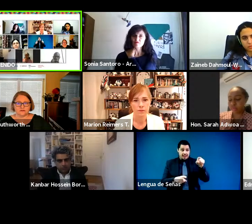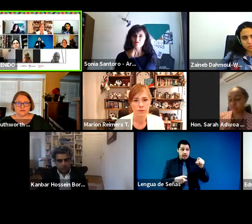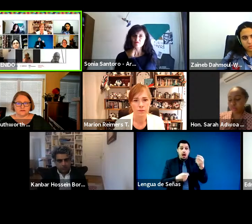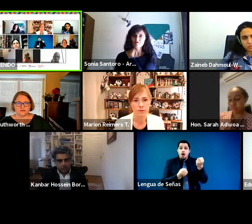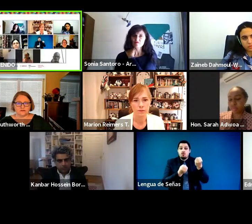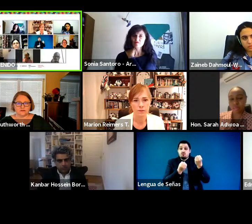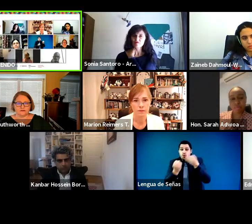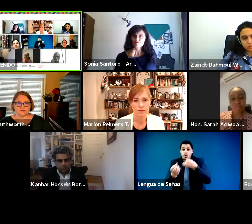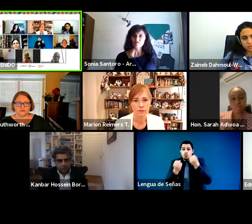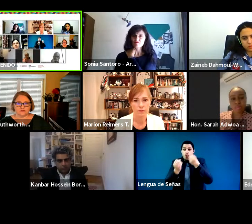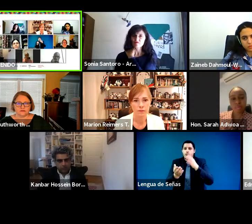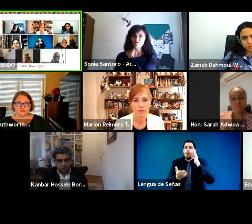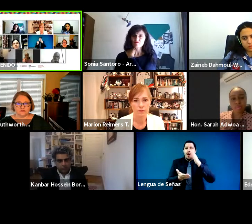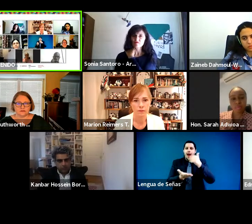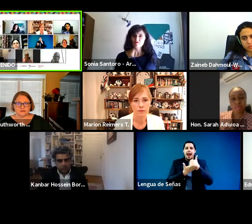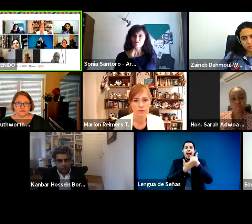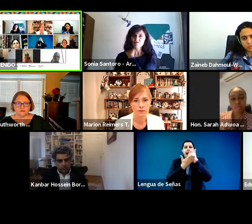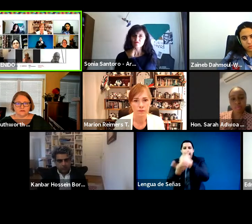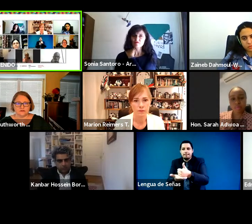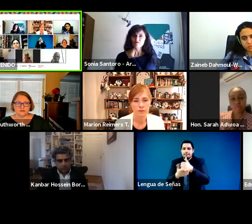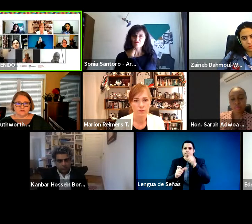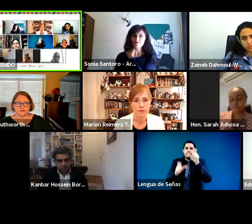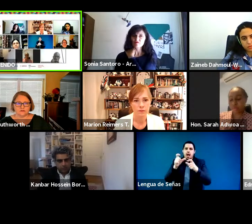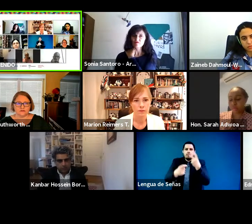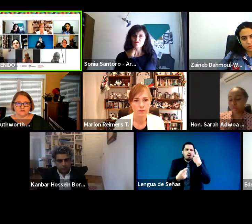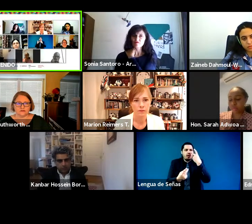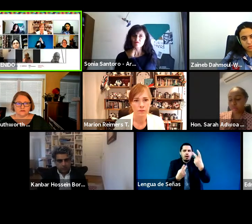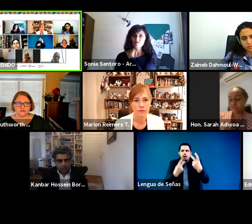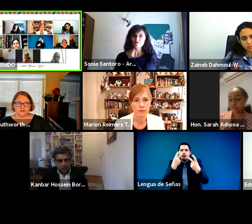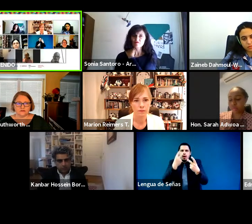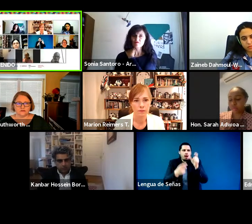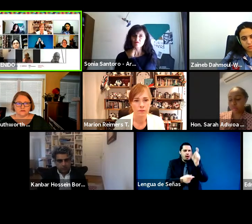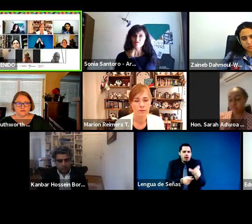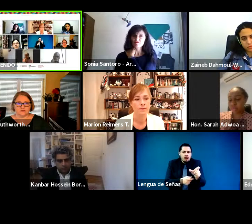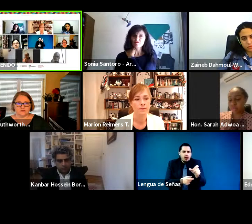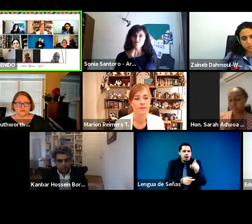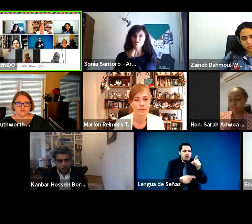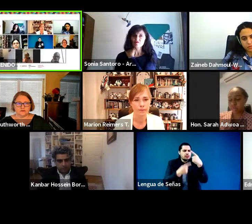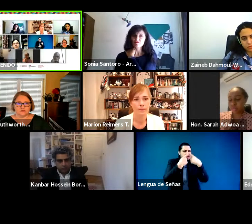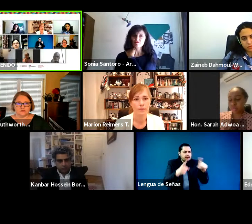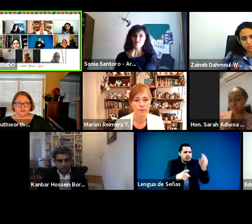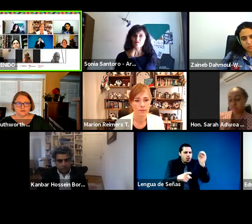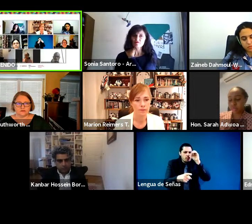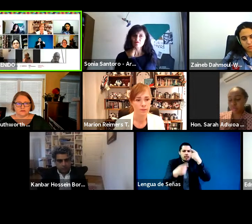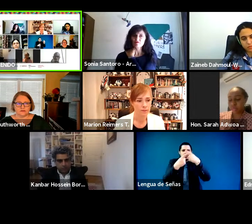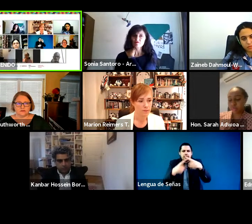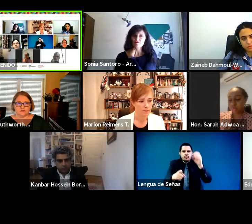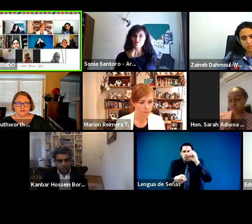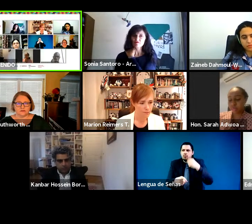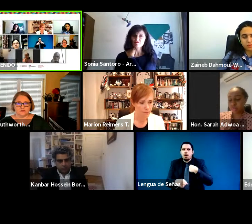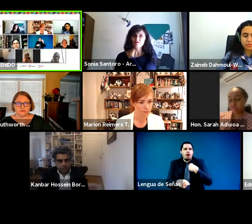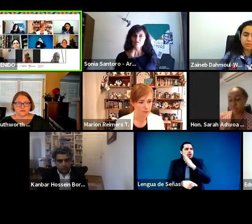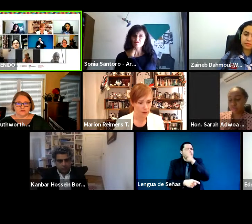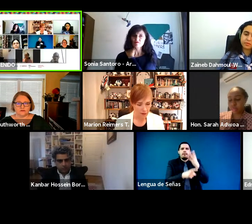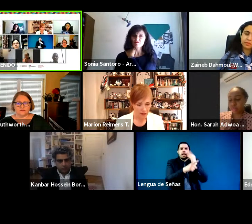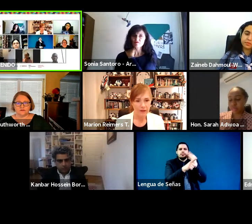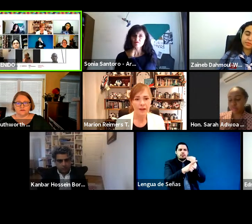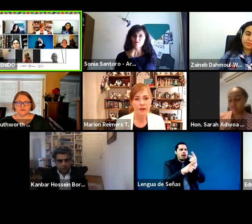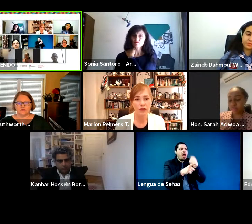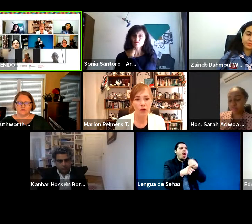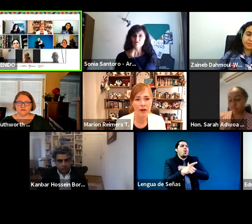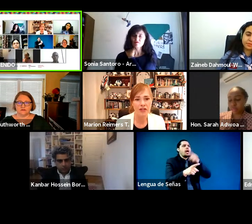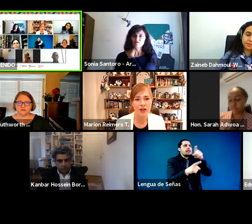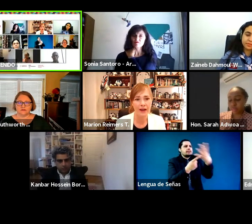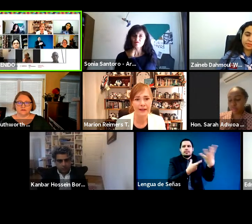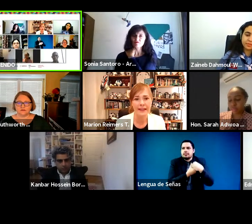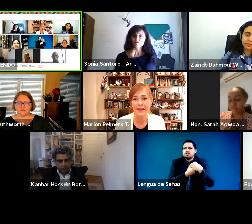can only get that by having true equality when it comes to voice, when it comes to gender. Thank